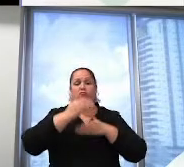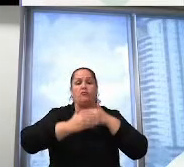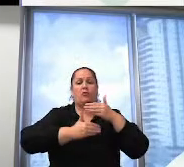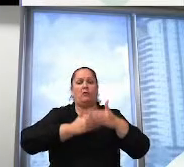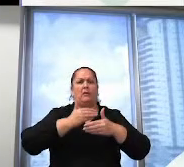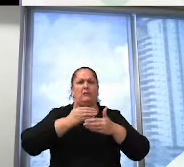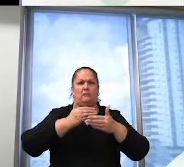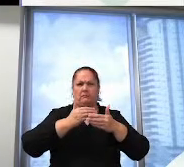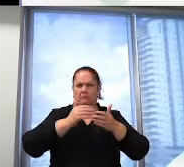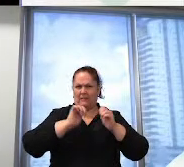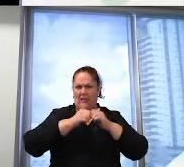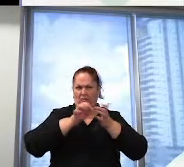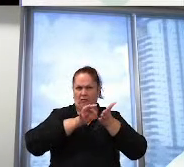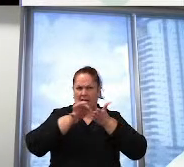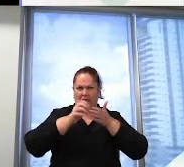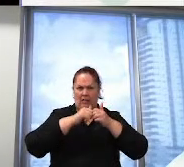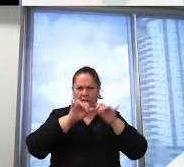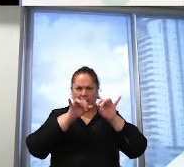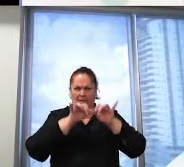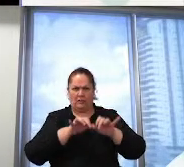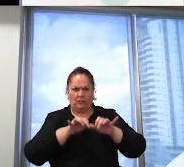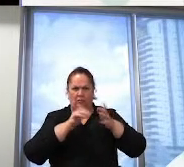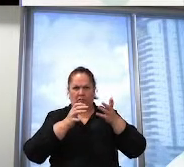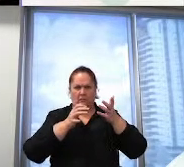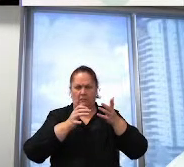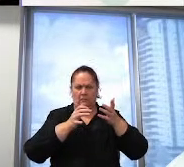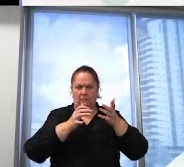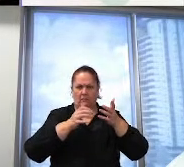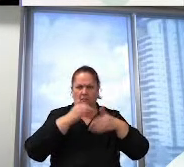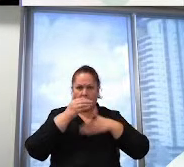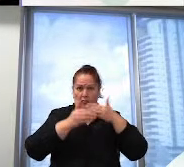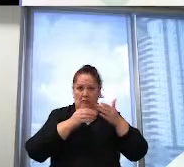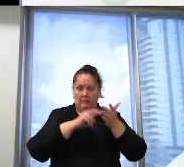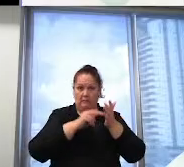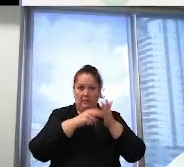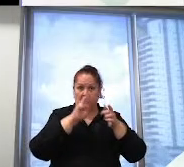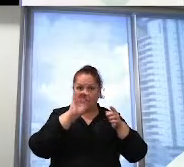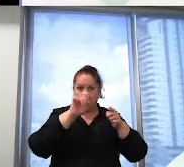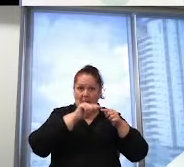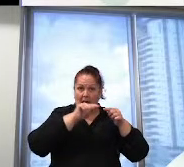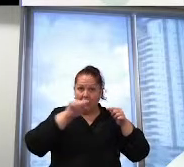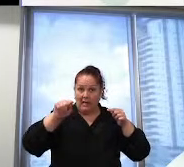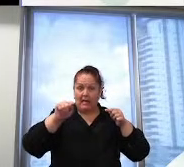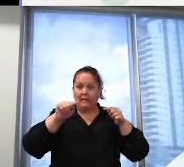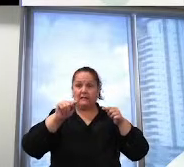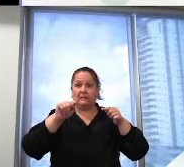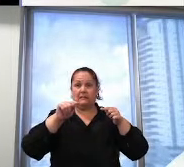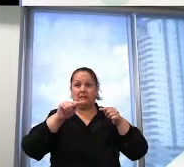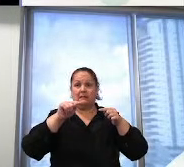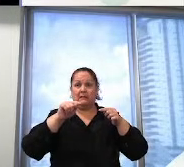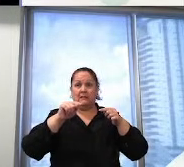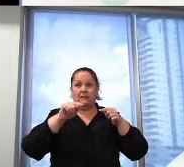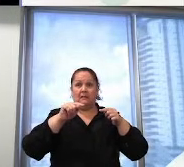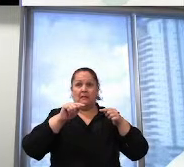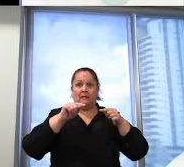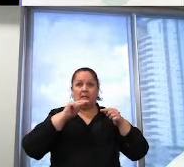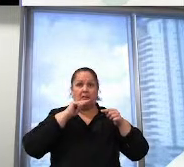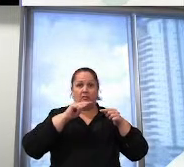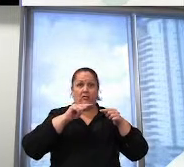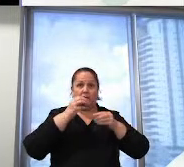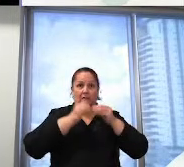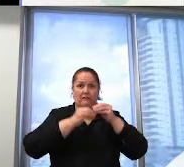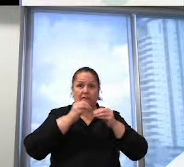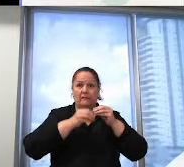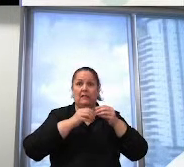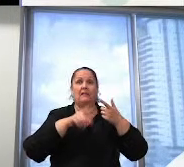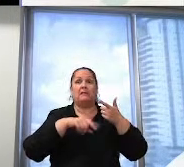measure progress. Do you measure progress in terms of miles or acres of right-of-way